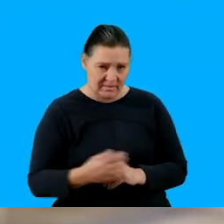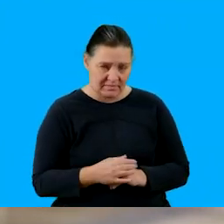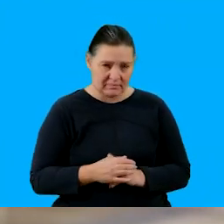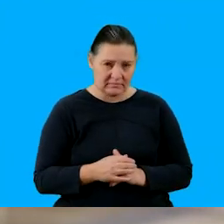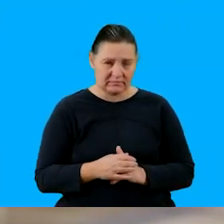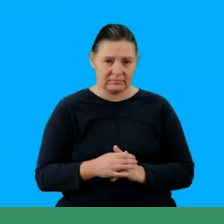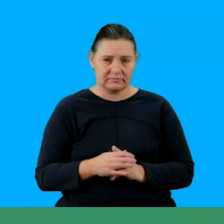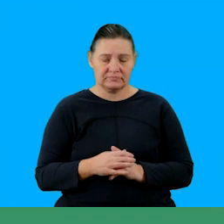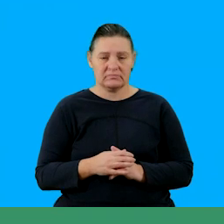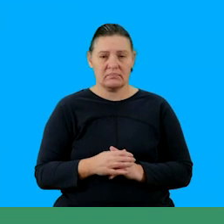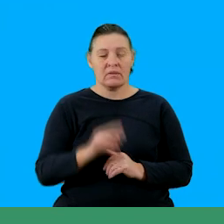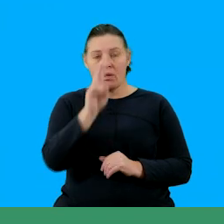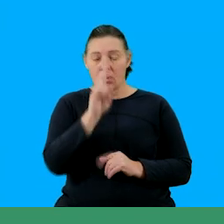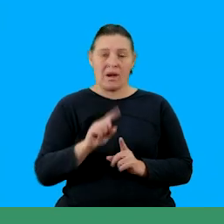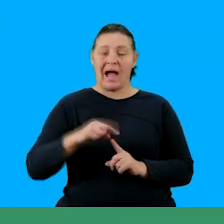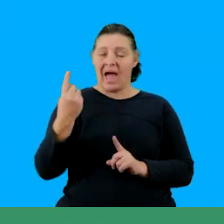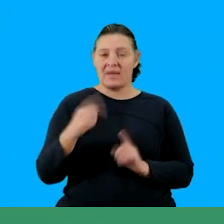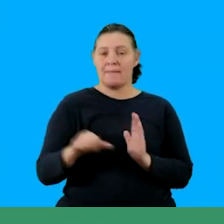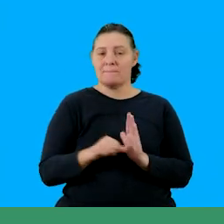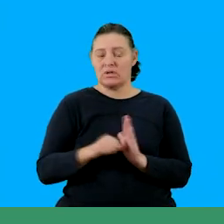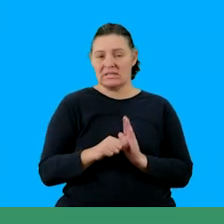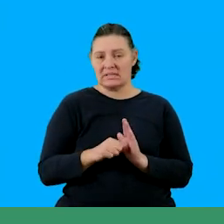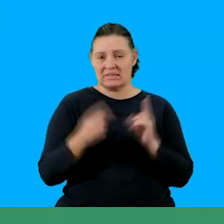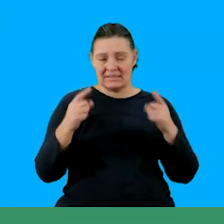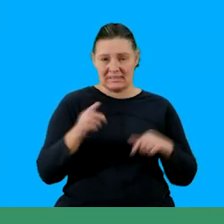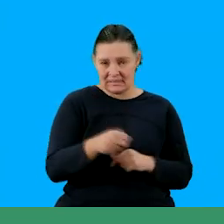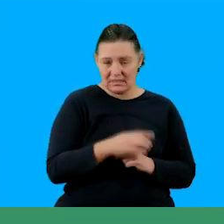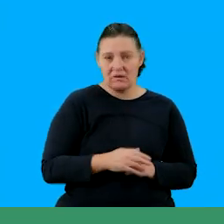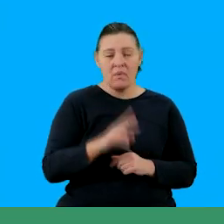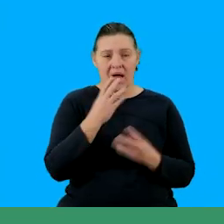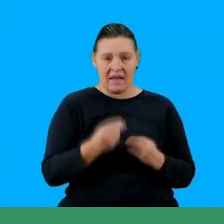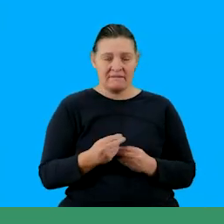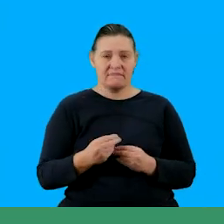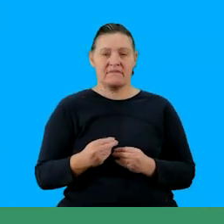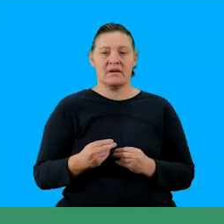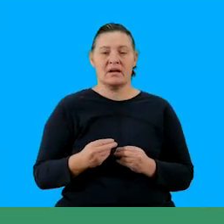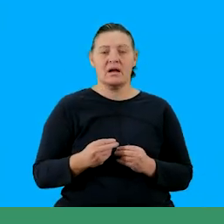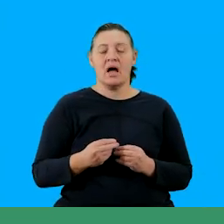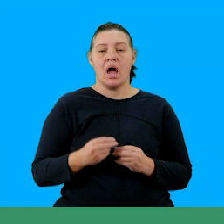have. Well, let's look at another key success factor for businesses. We have